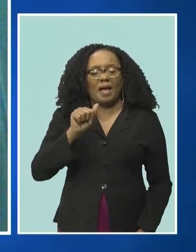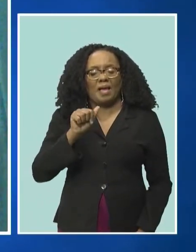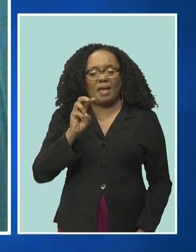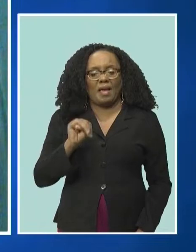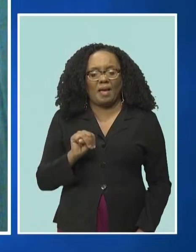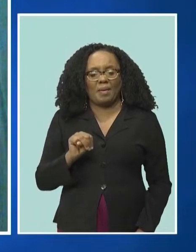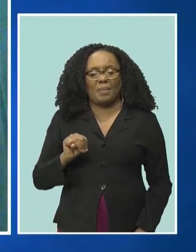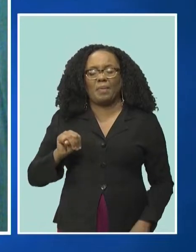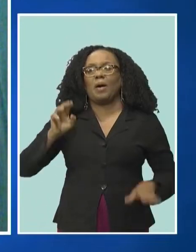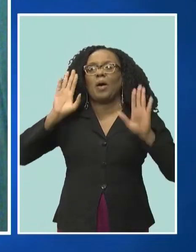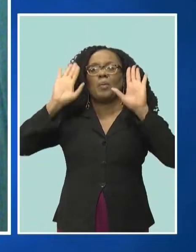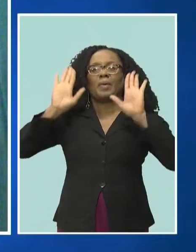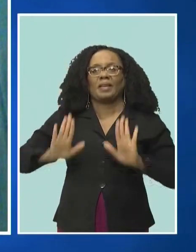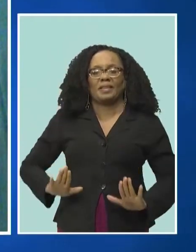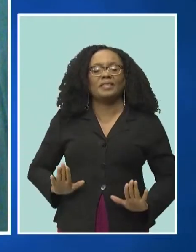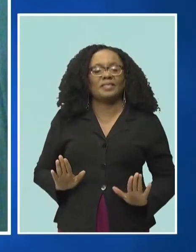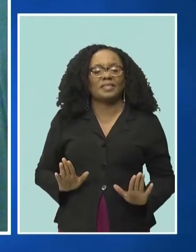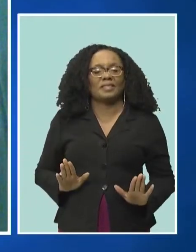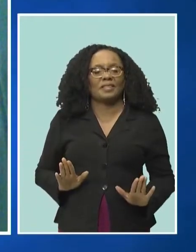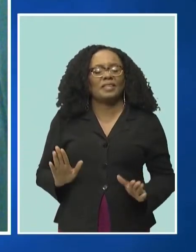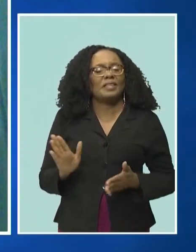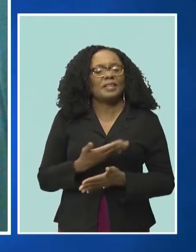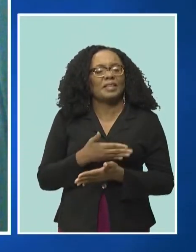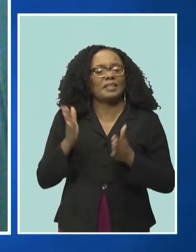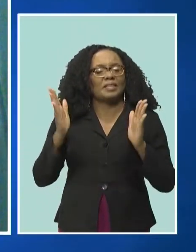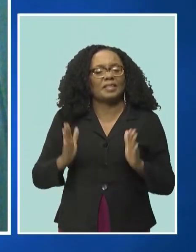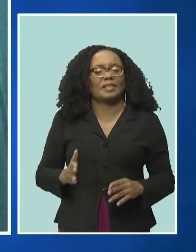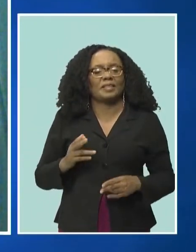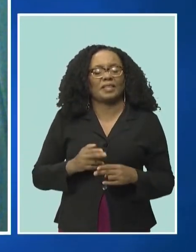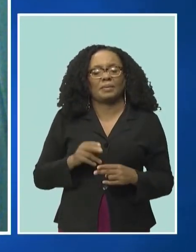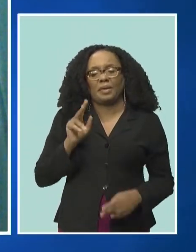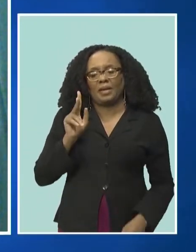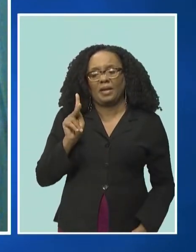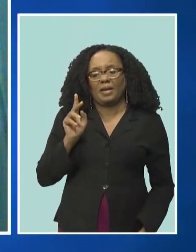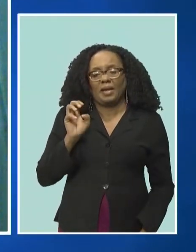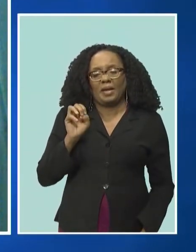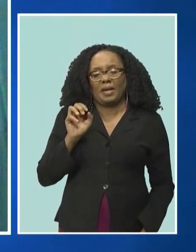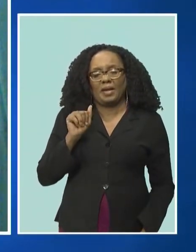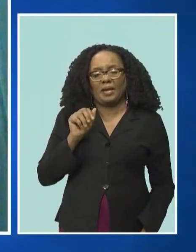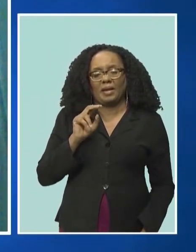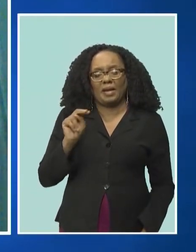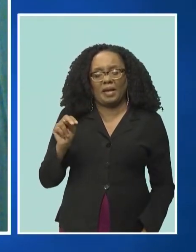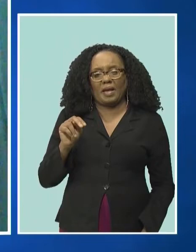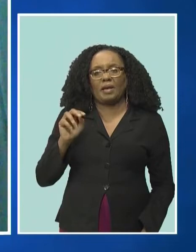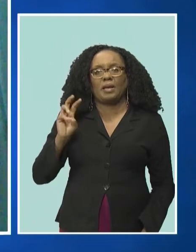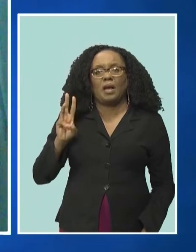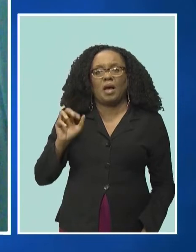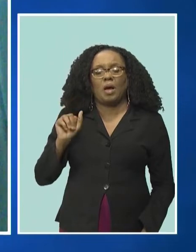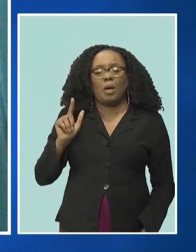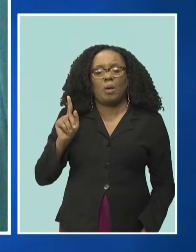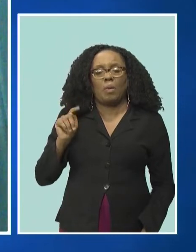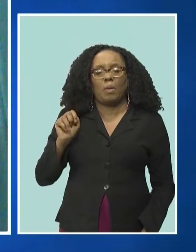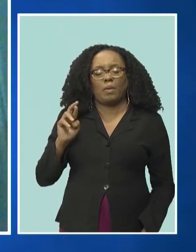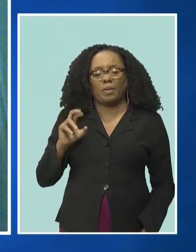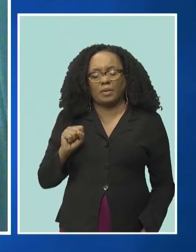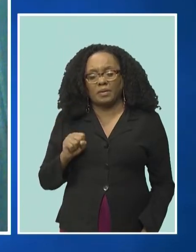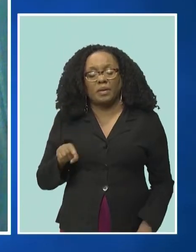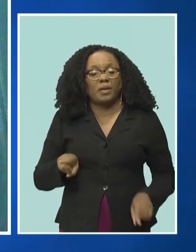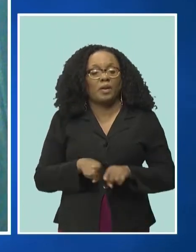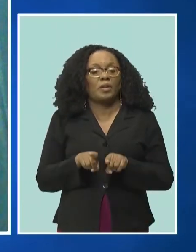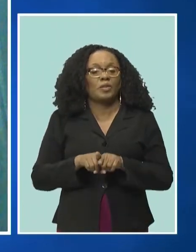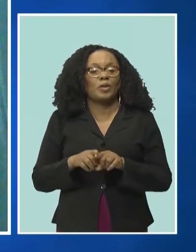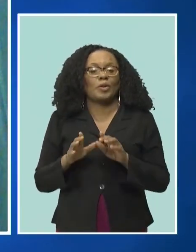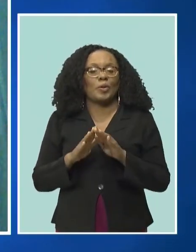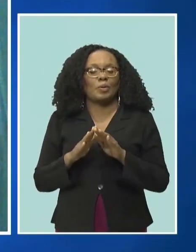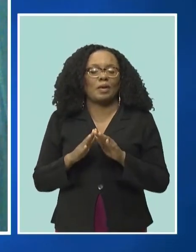also have the 6 and 7 books of the Bible. So in case you don't know that spoof song, you better learn it between